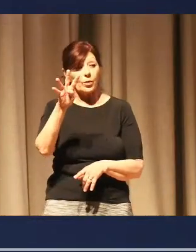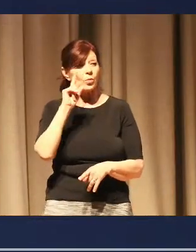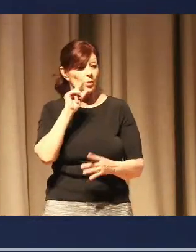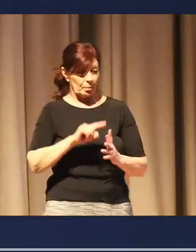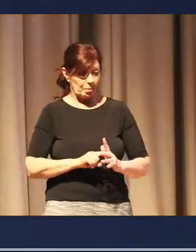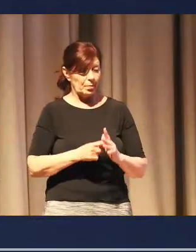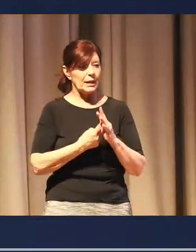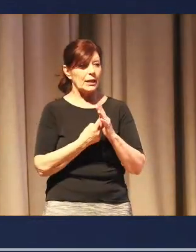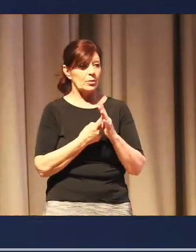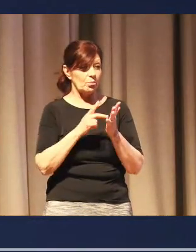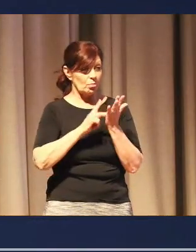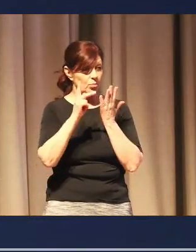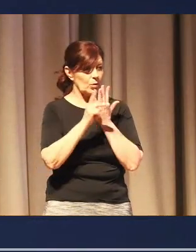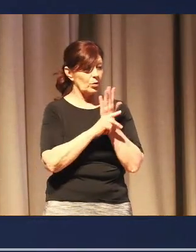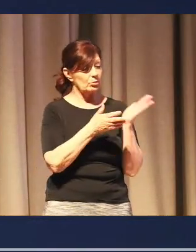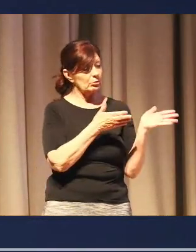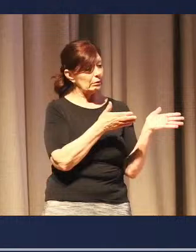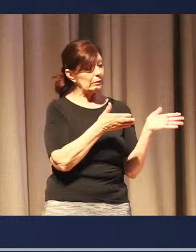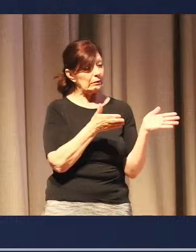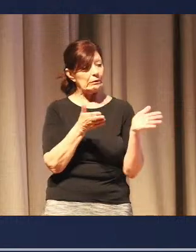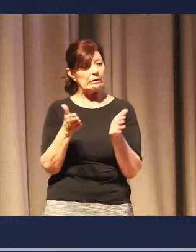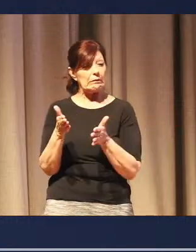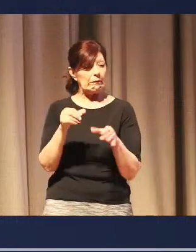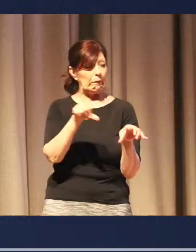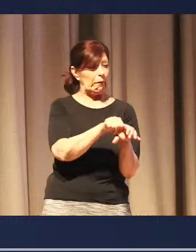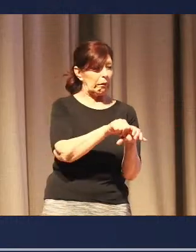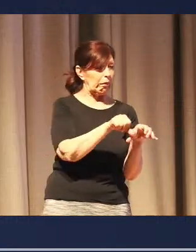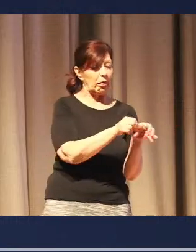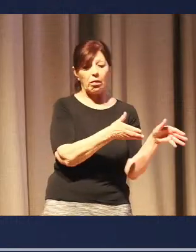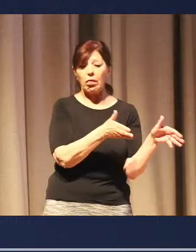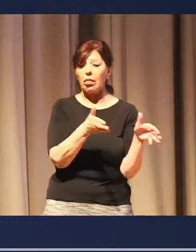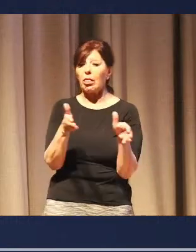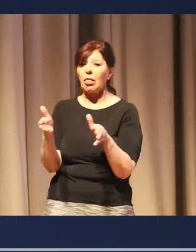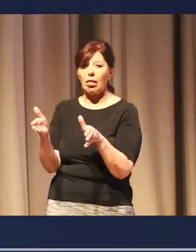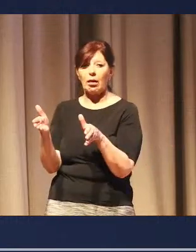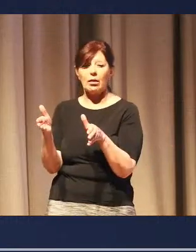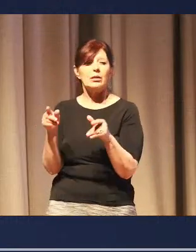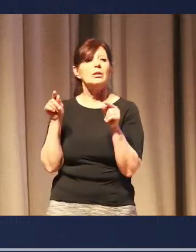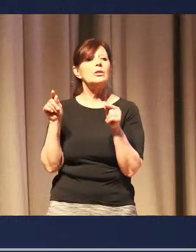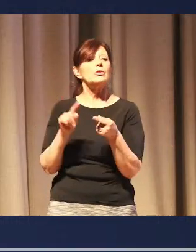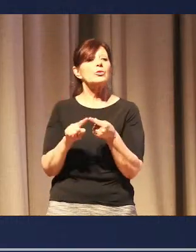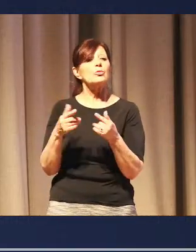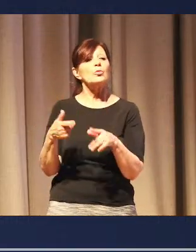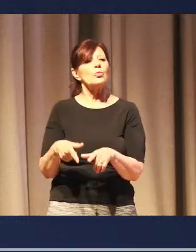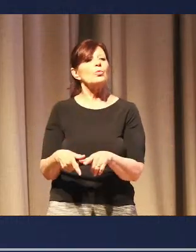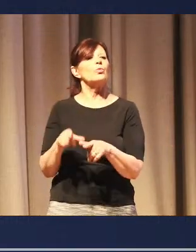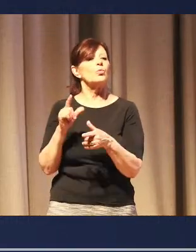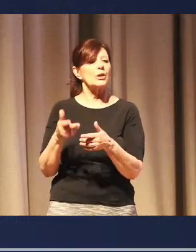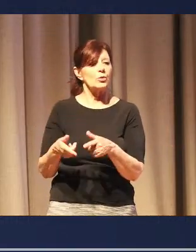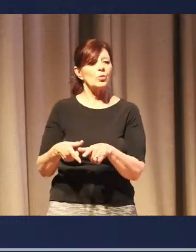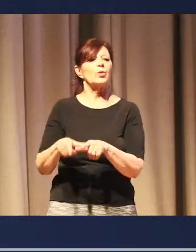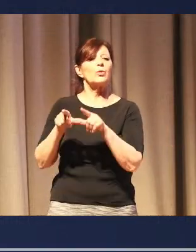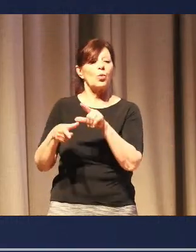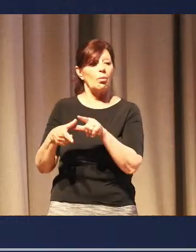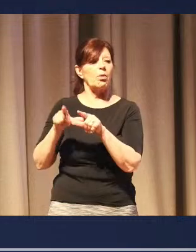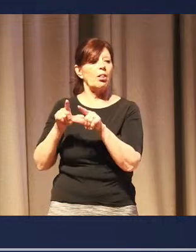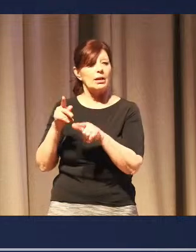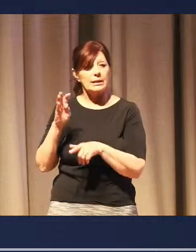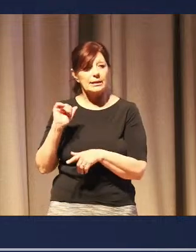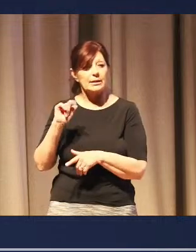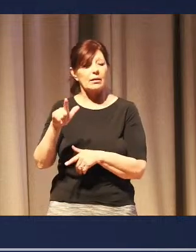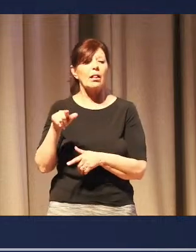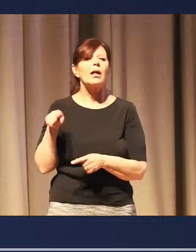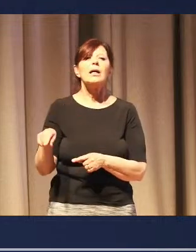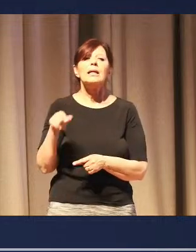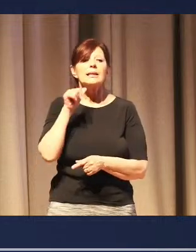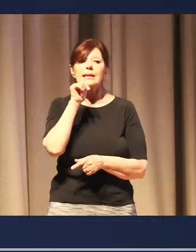begin a pilot program to shift our heavy-duty diesel vehicles from petroleum diesel to renewable diesel. Renewable diesel is